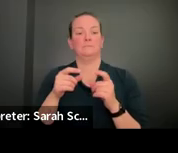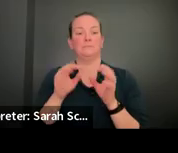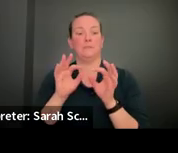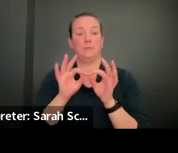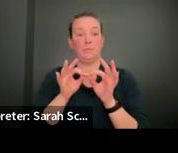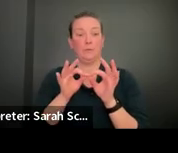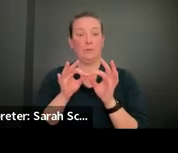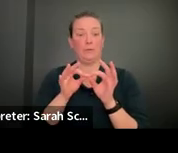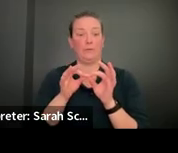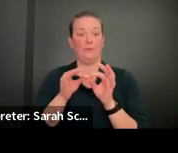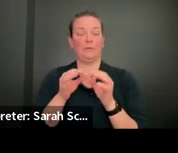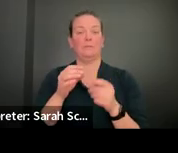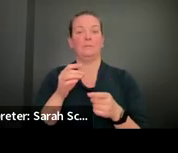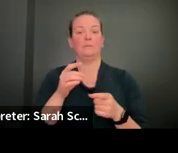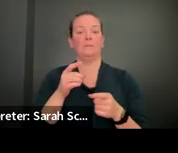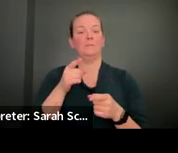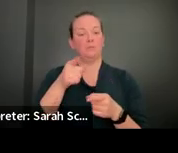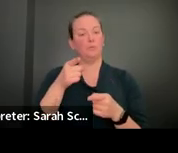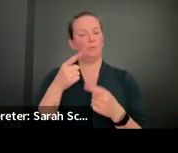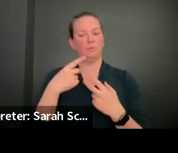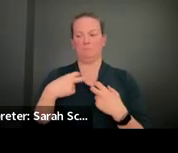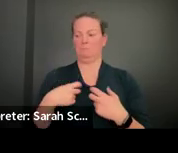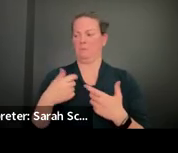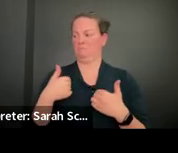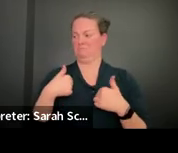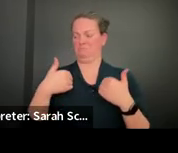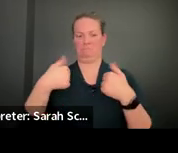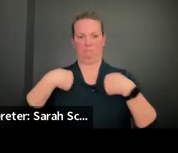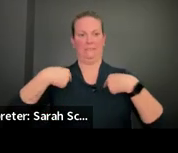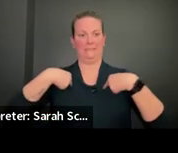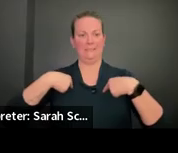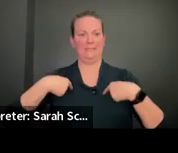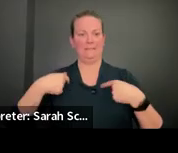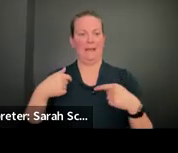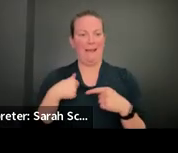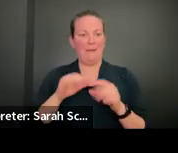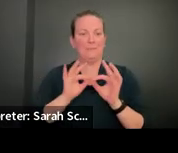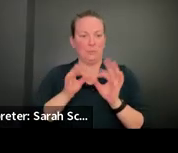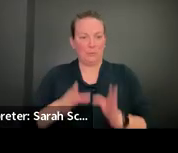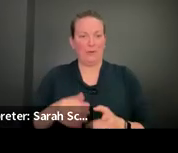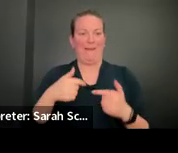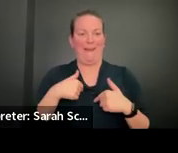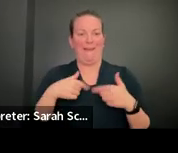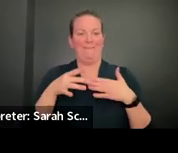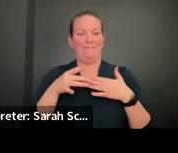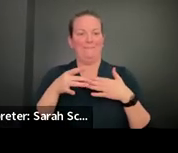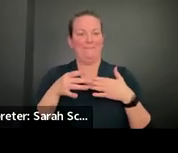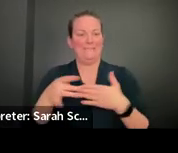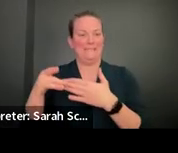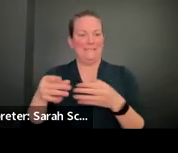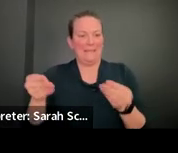know yourself as someone who is facilitating, who is usually in the role of facilitating